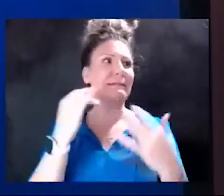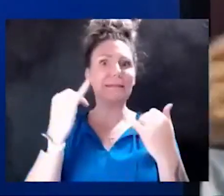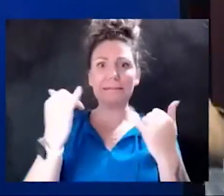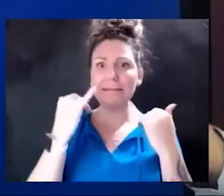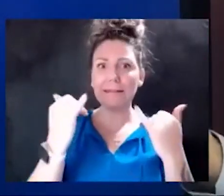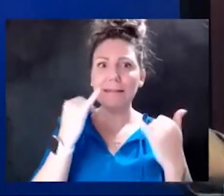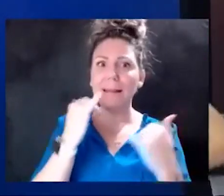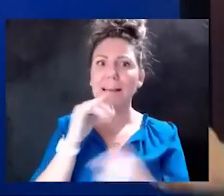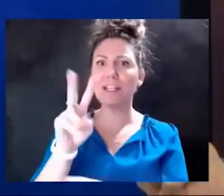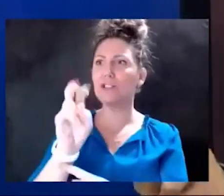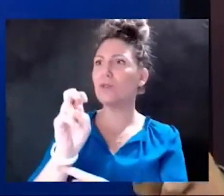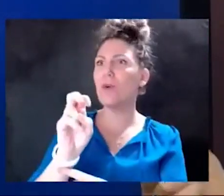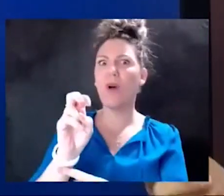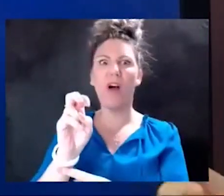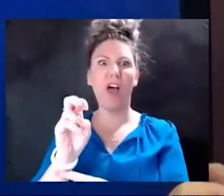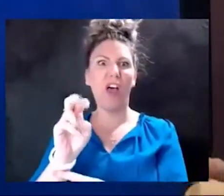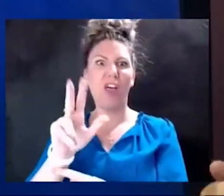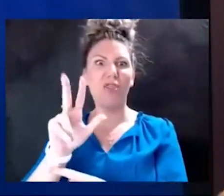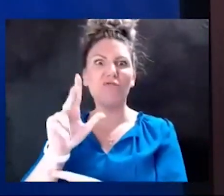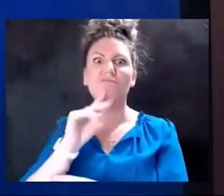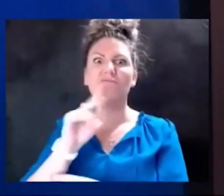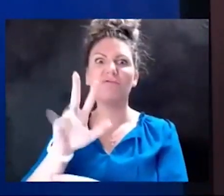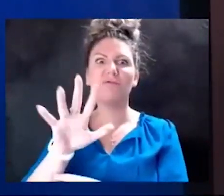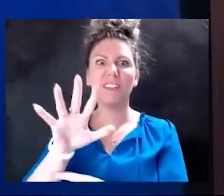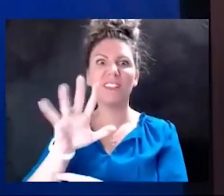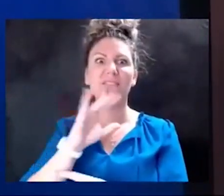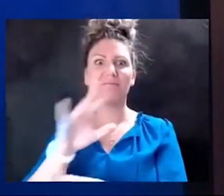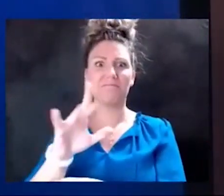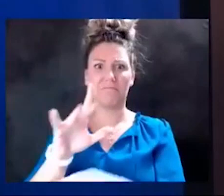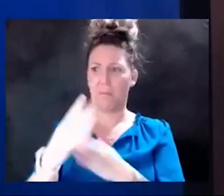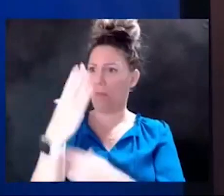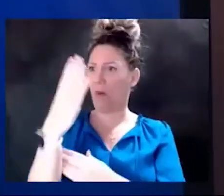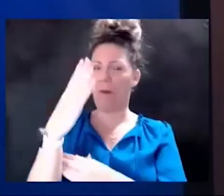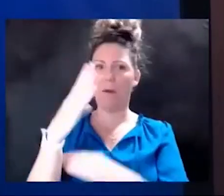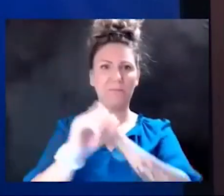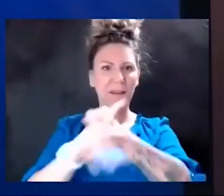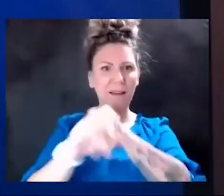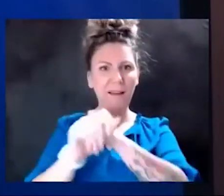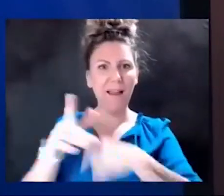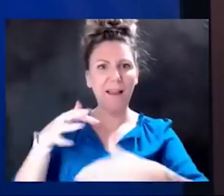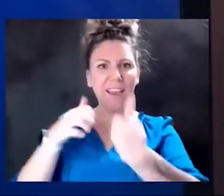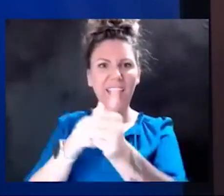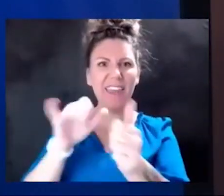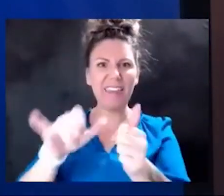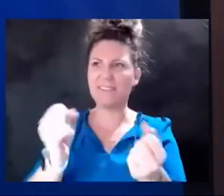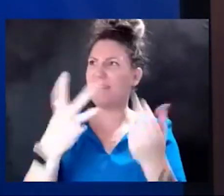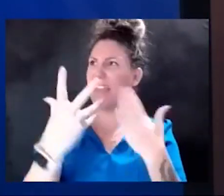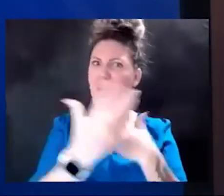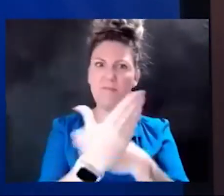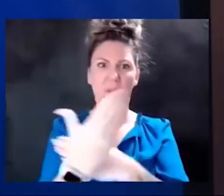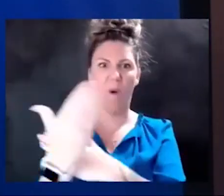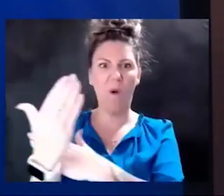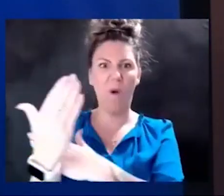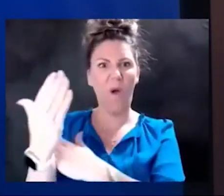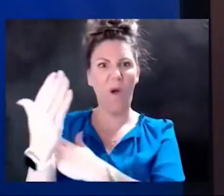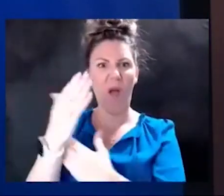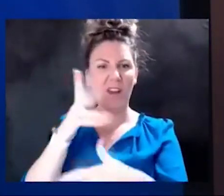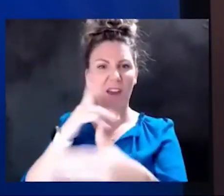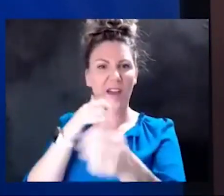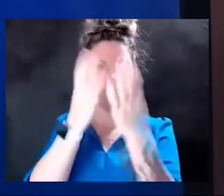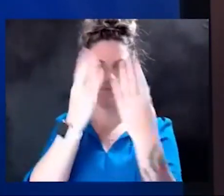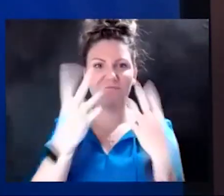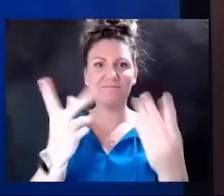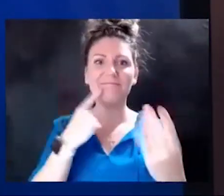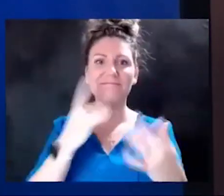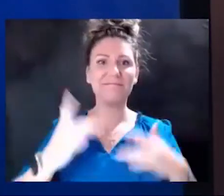Can anyone here believe that? Can you believe that? Can you believe that? No. I don't believe that. That's a lot of morning media updates. And we are really excited about today's